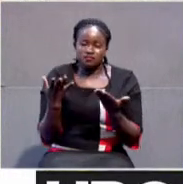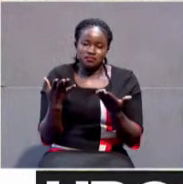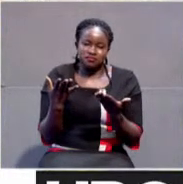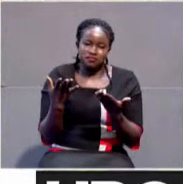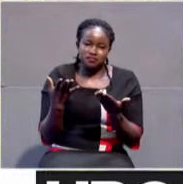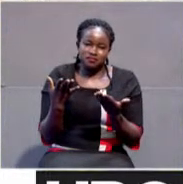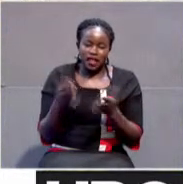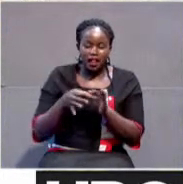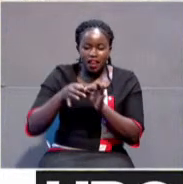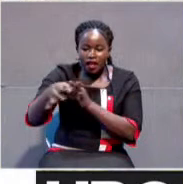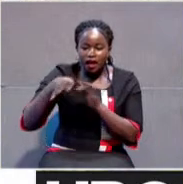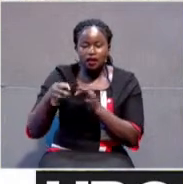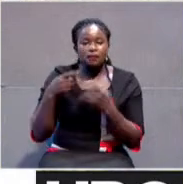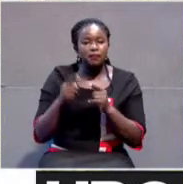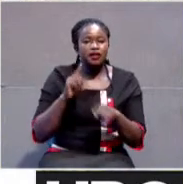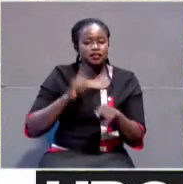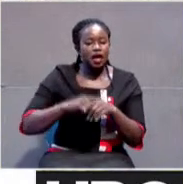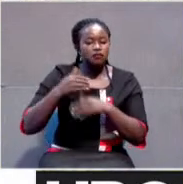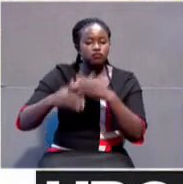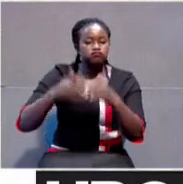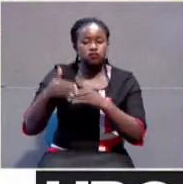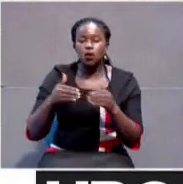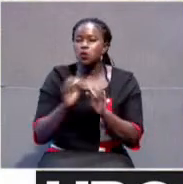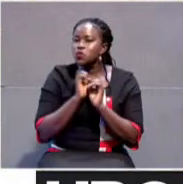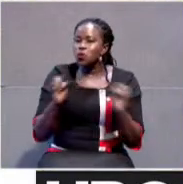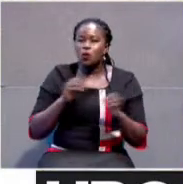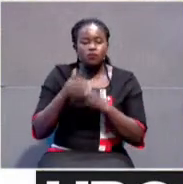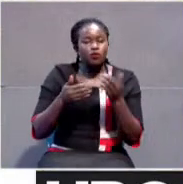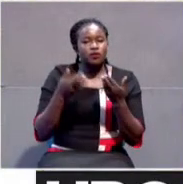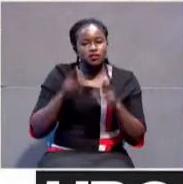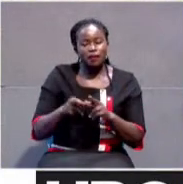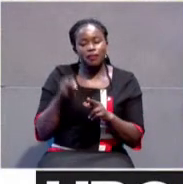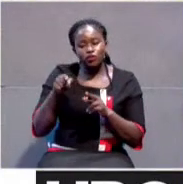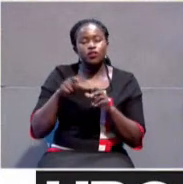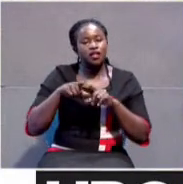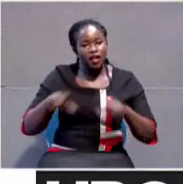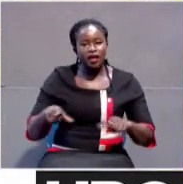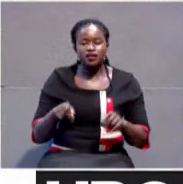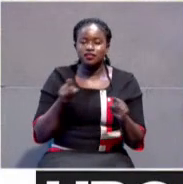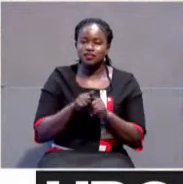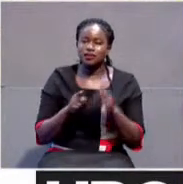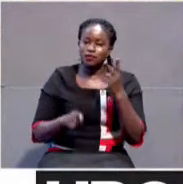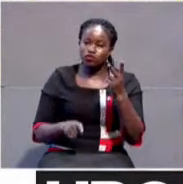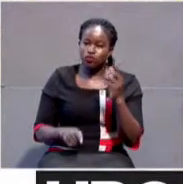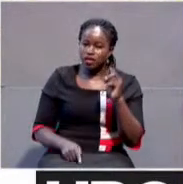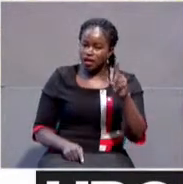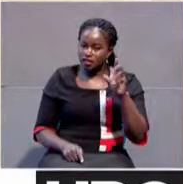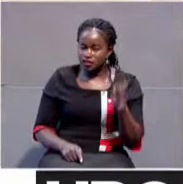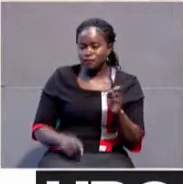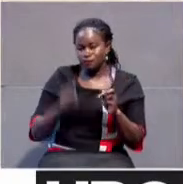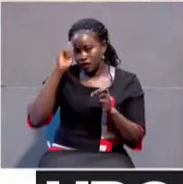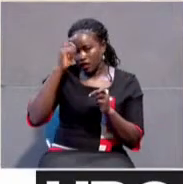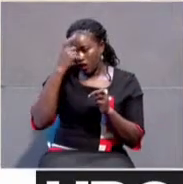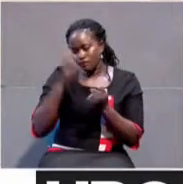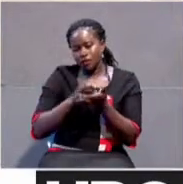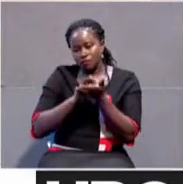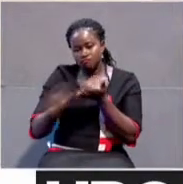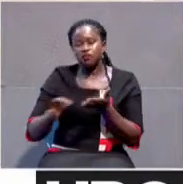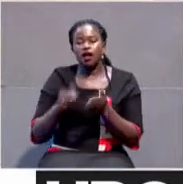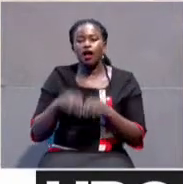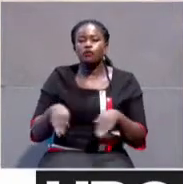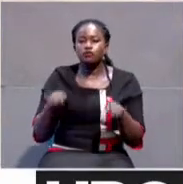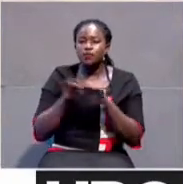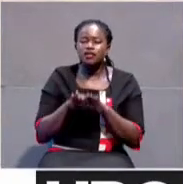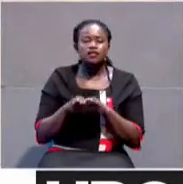land. As time went by, no progress was made on the land, and in 2018, government terminated the agreement.